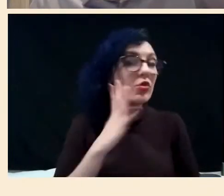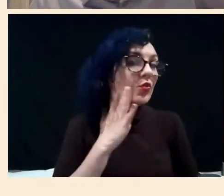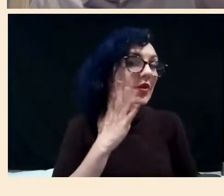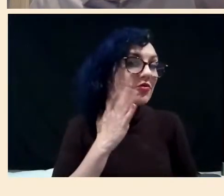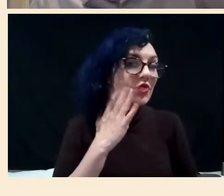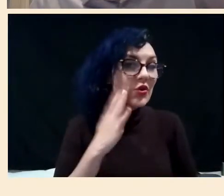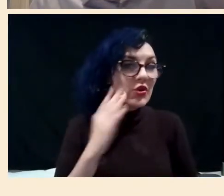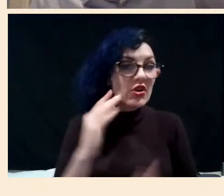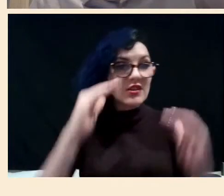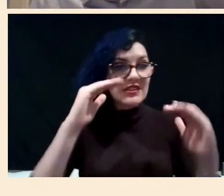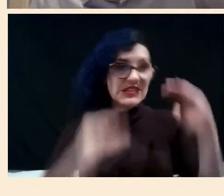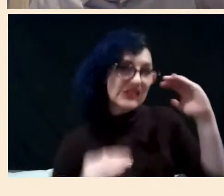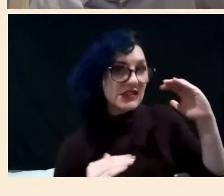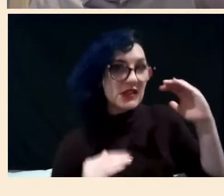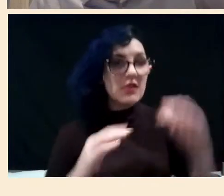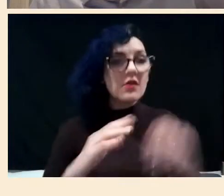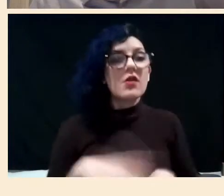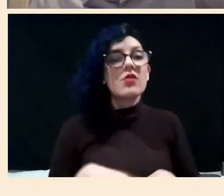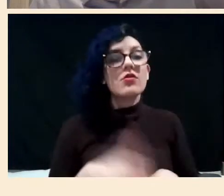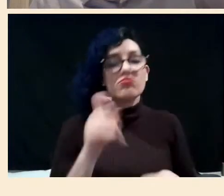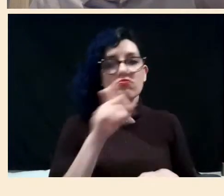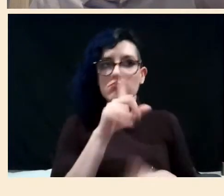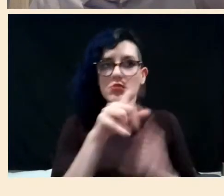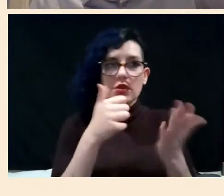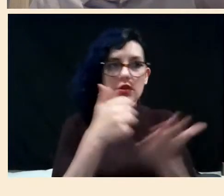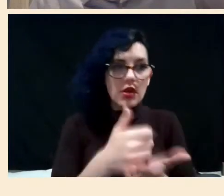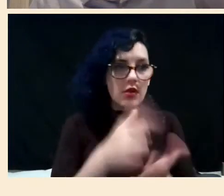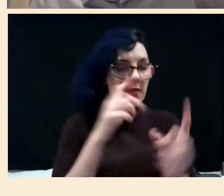schools. And then there's the foster kids, and then there's the